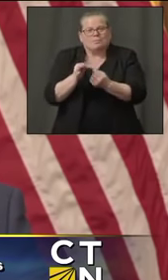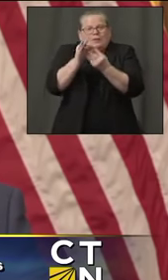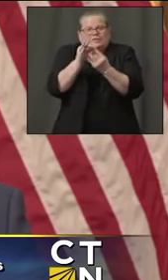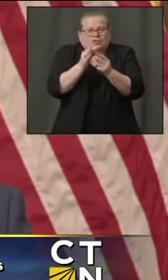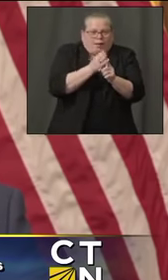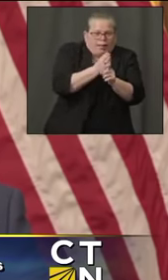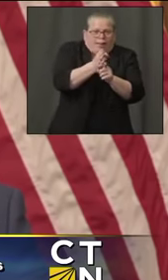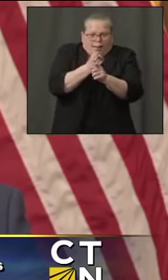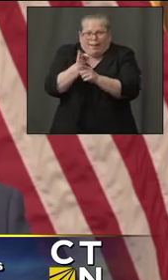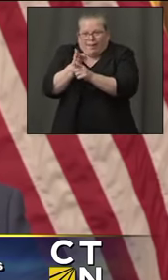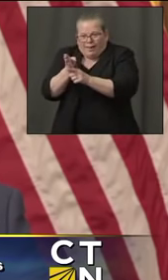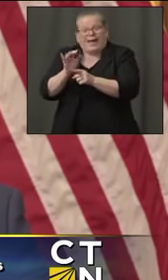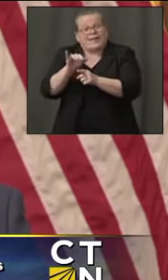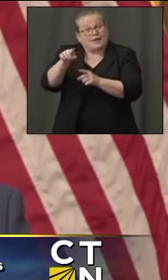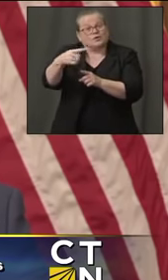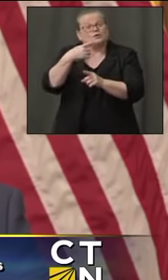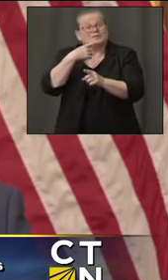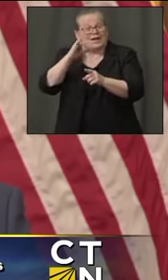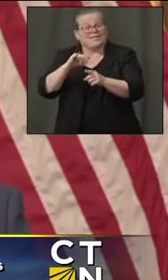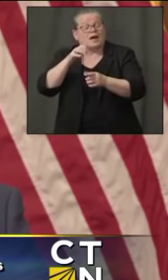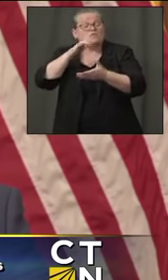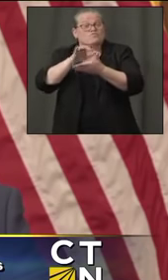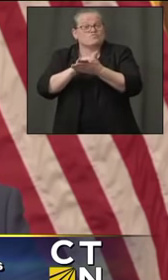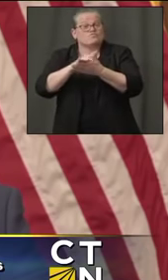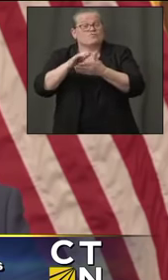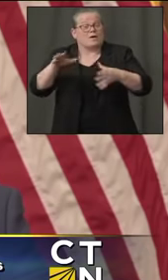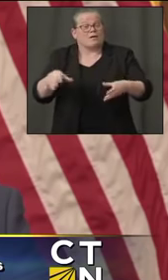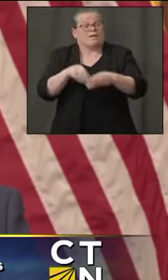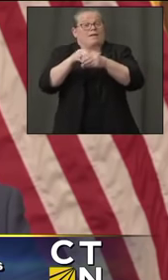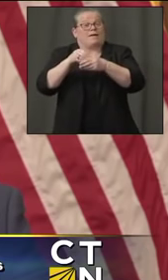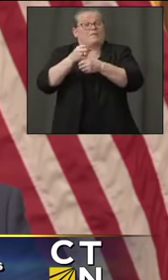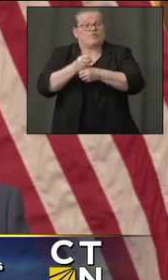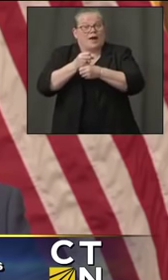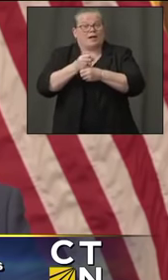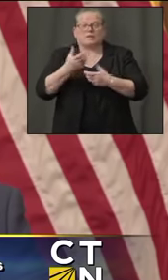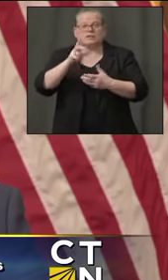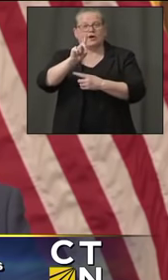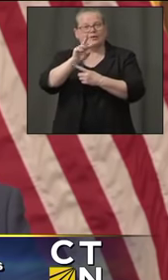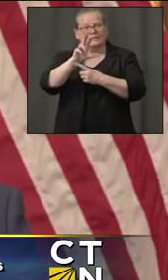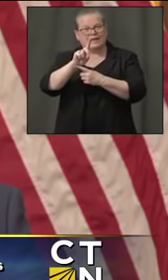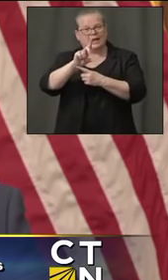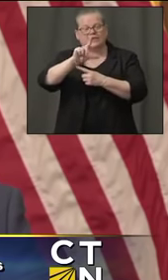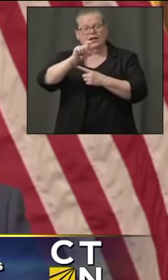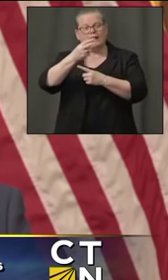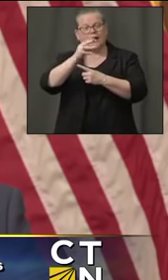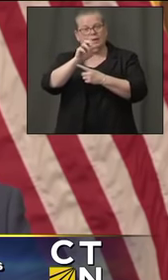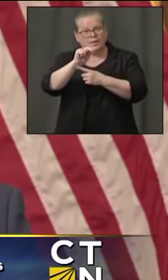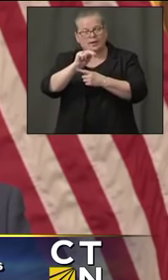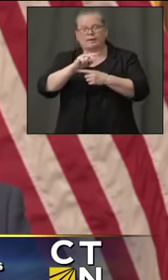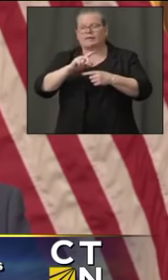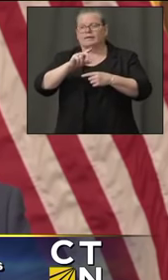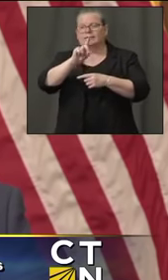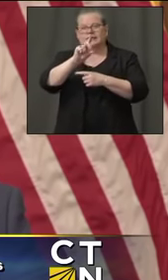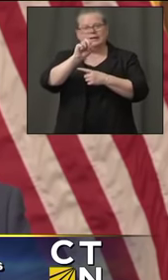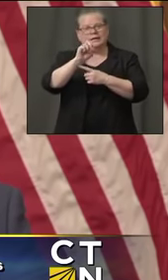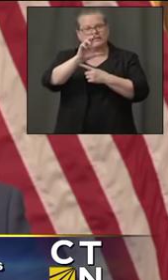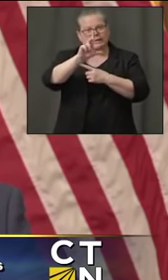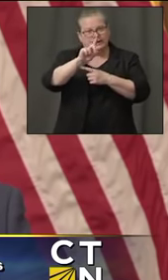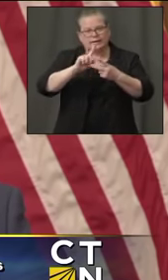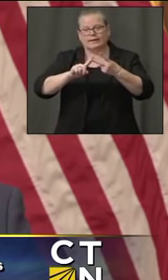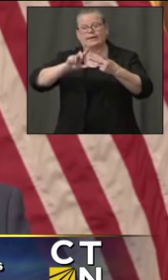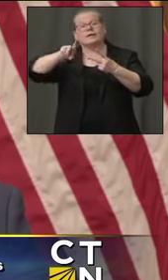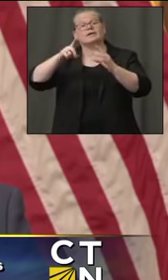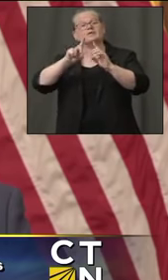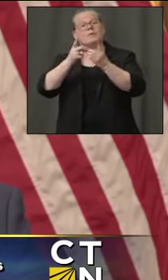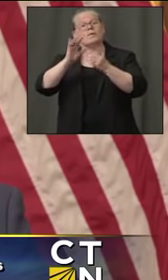I want to say that I want to thank the great work of David Lamont, his team at DECD, Department of Labor, and our OSHA group who've